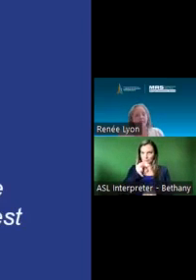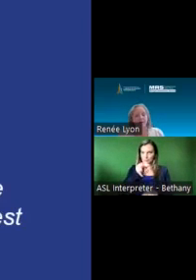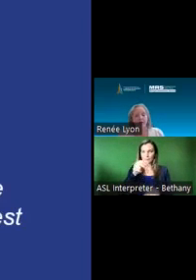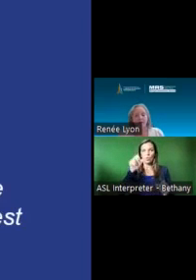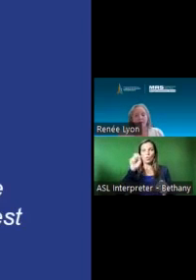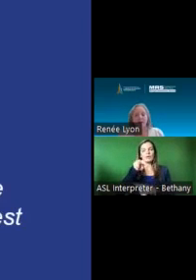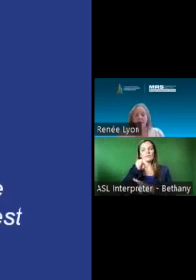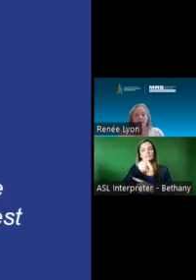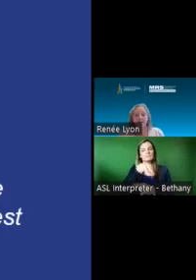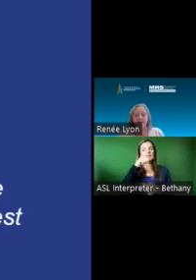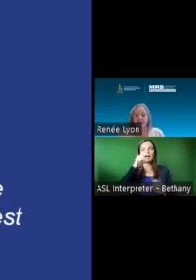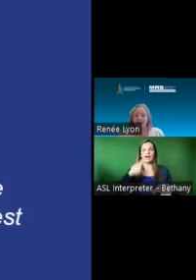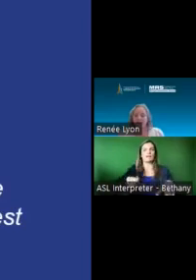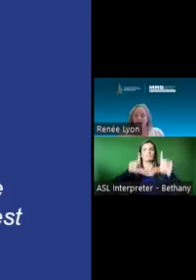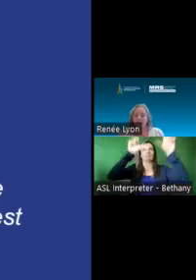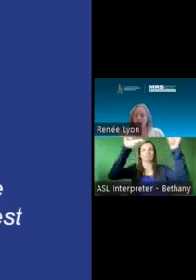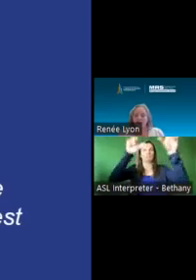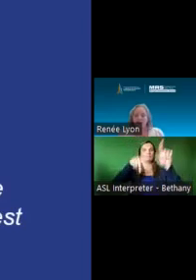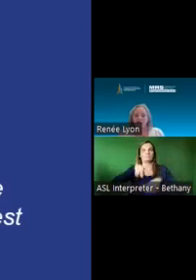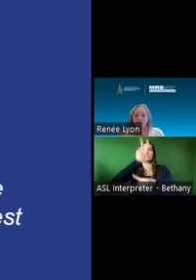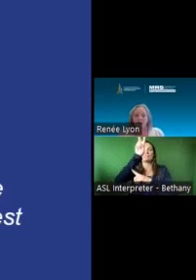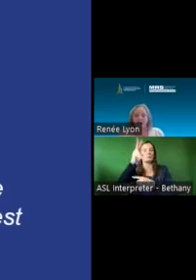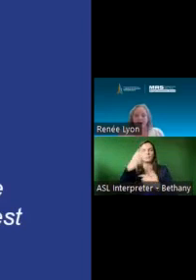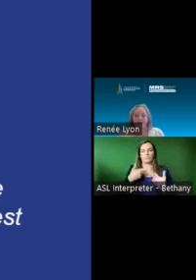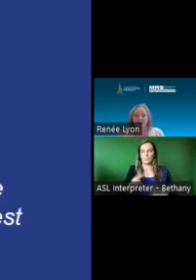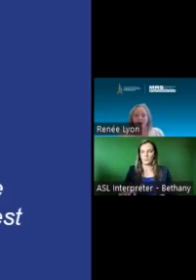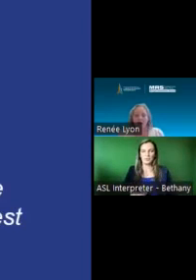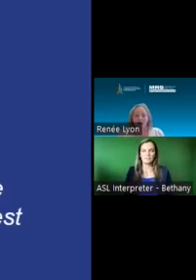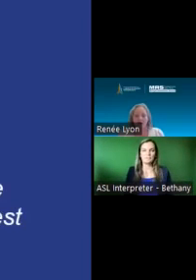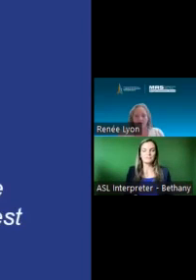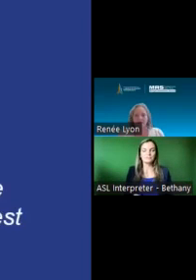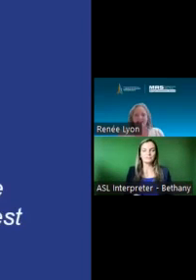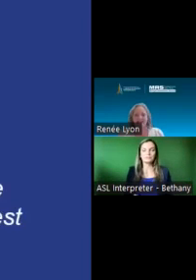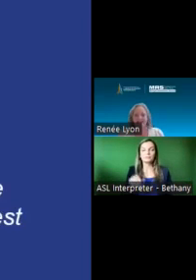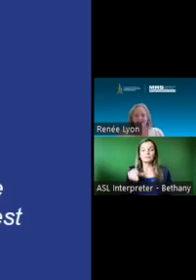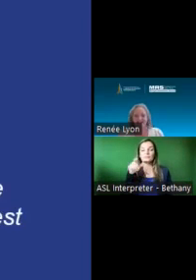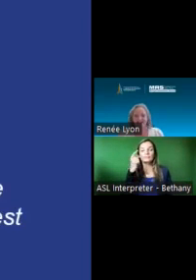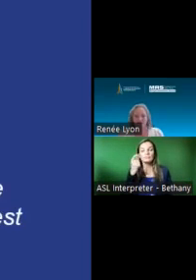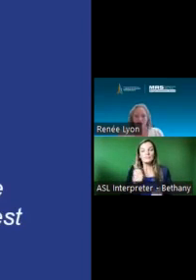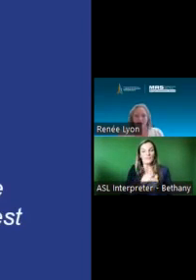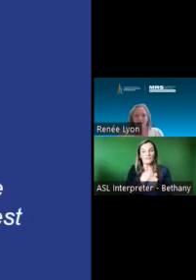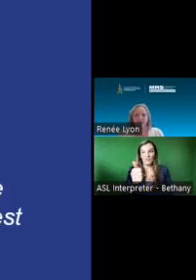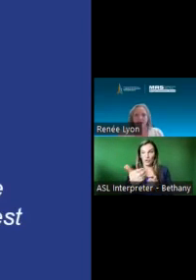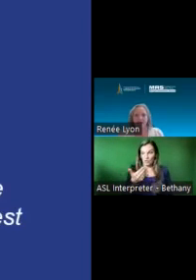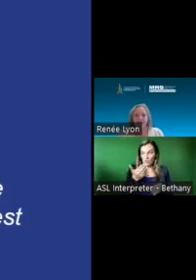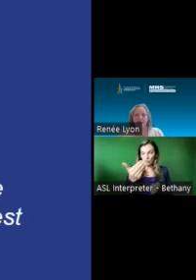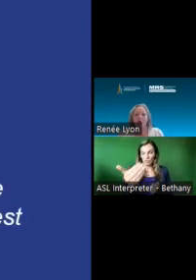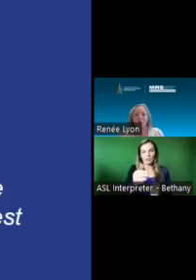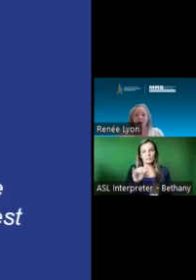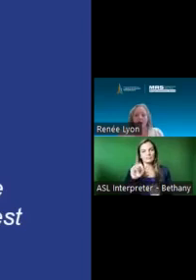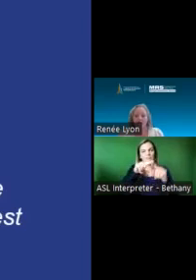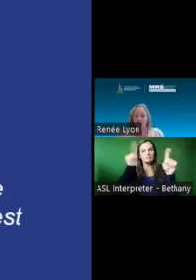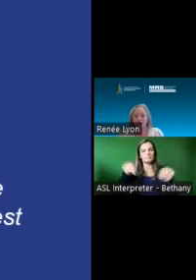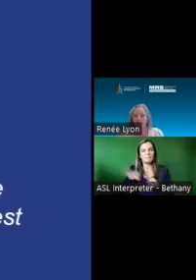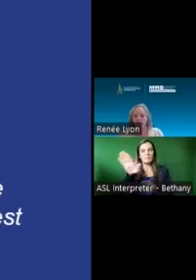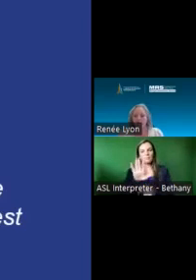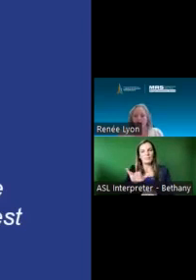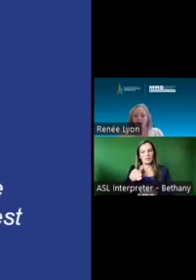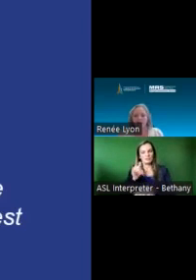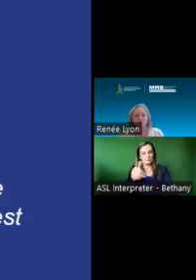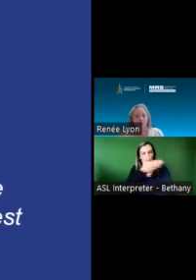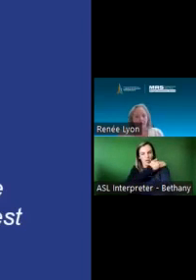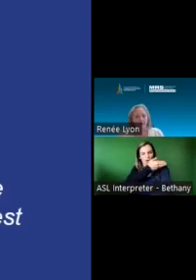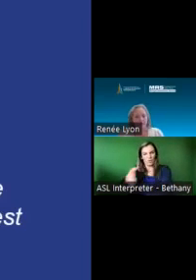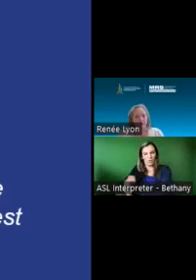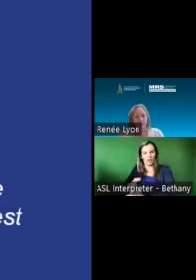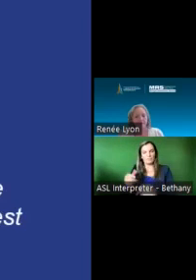rule of thumb is that the monitor should be at about arm's distance or arm's length away. So if you put your